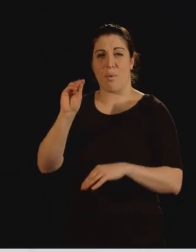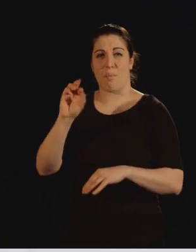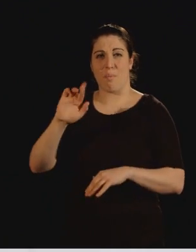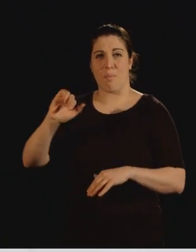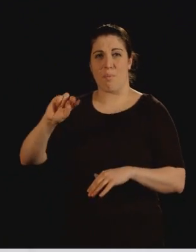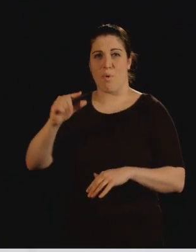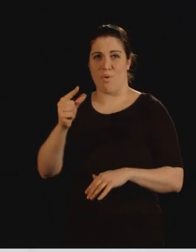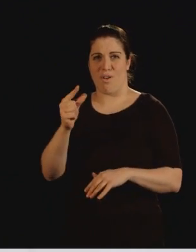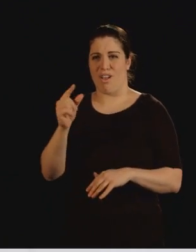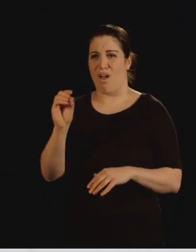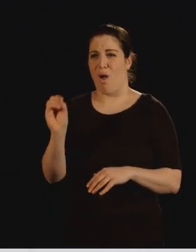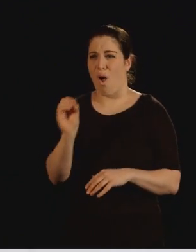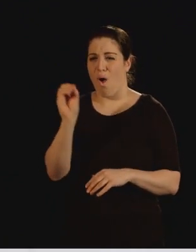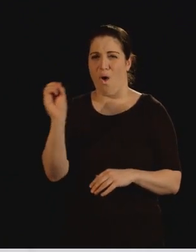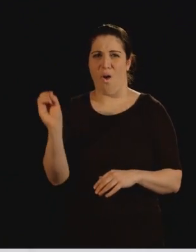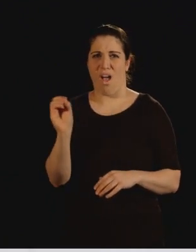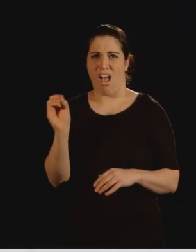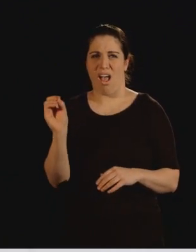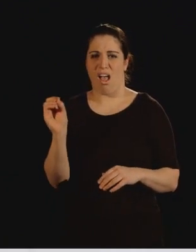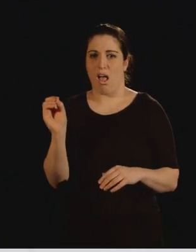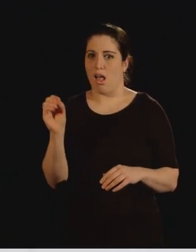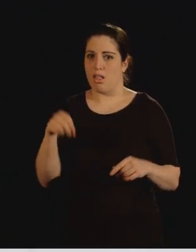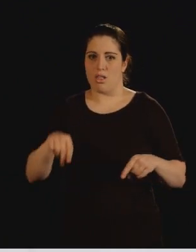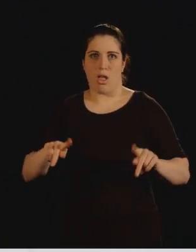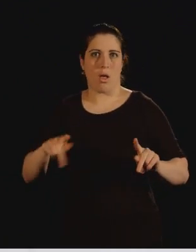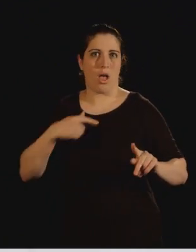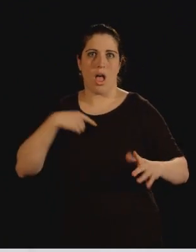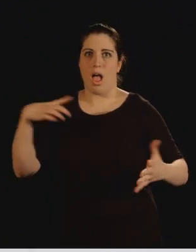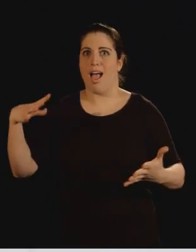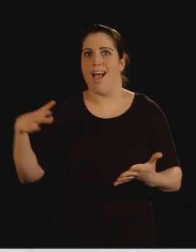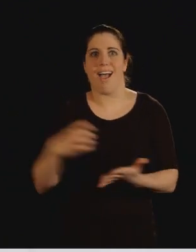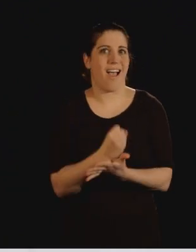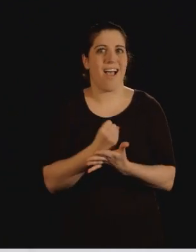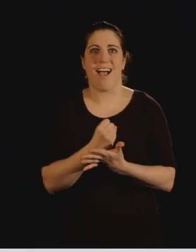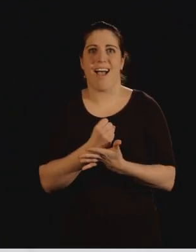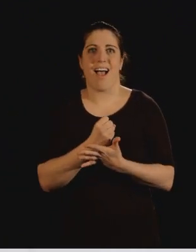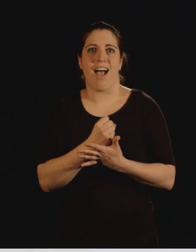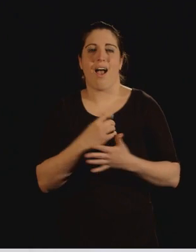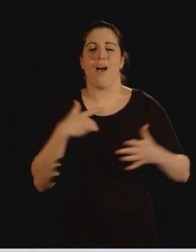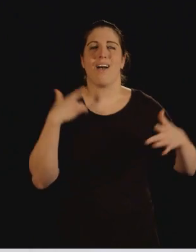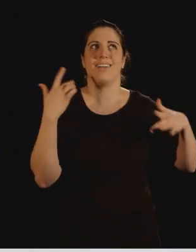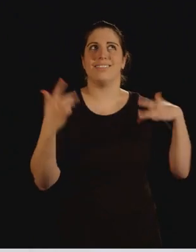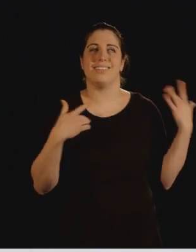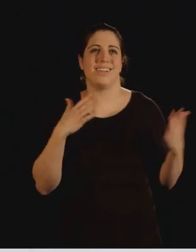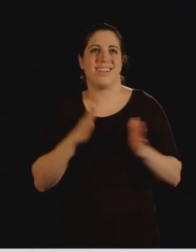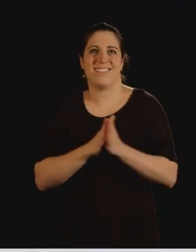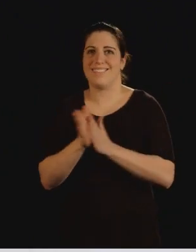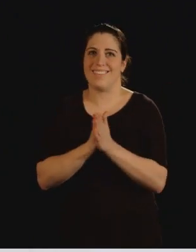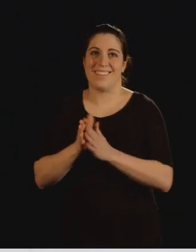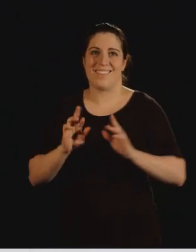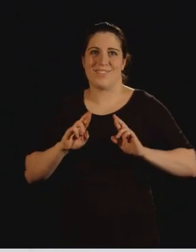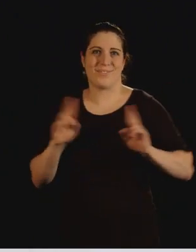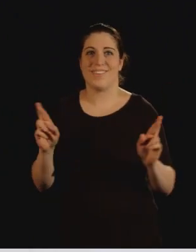arose, oh, I leapt at the chance. I could not wait to run things my way.